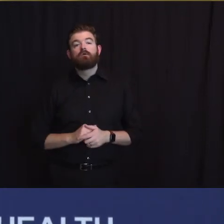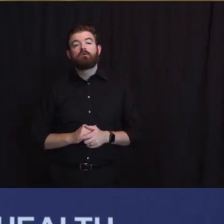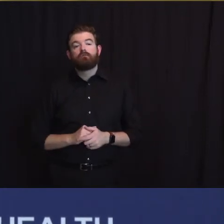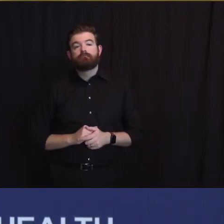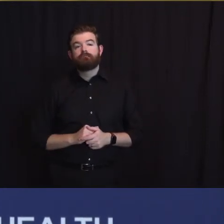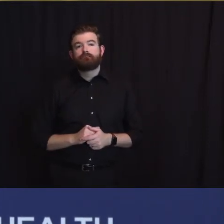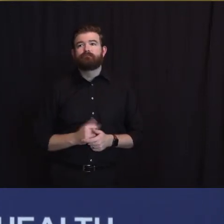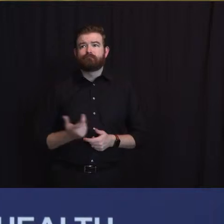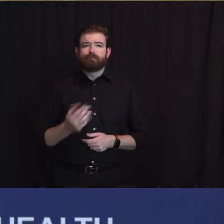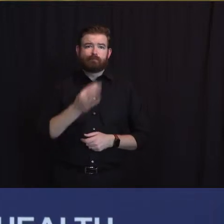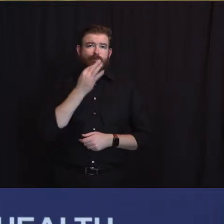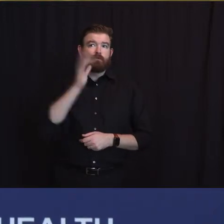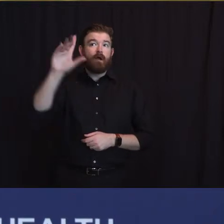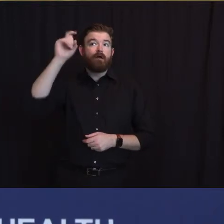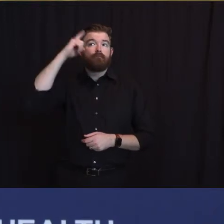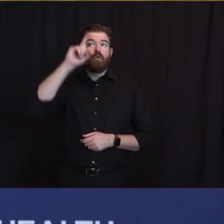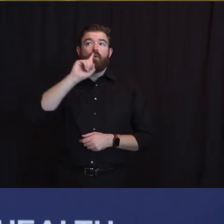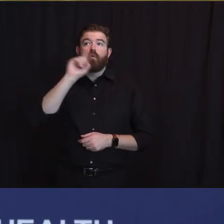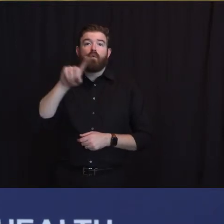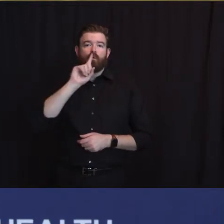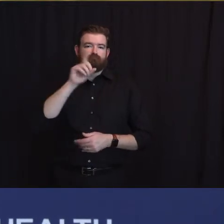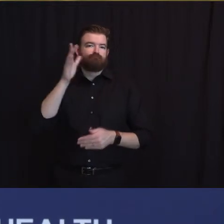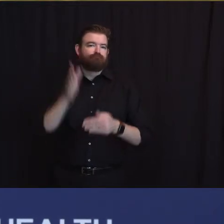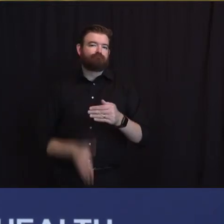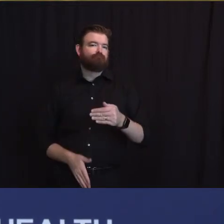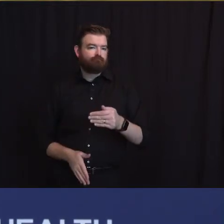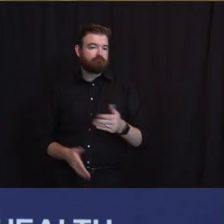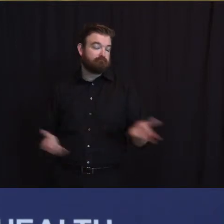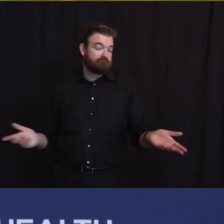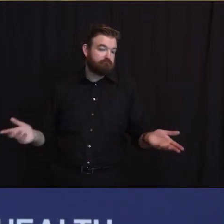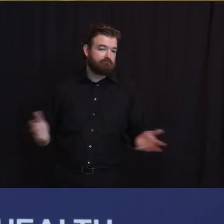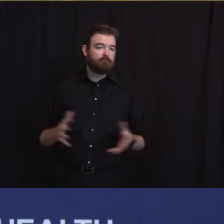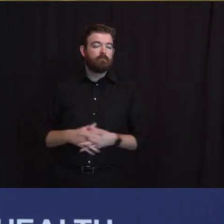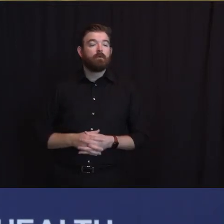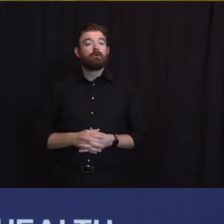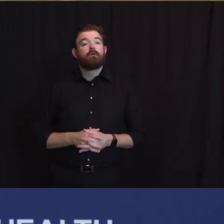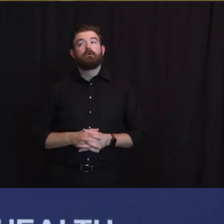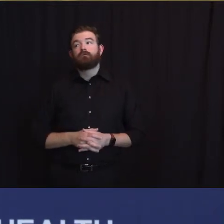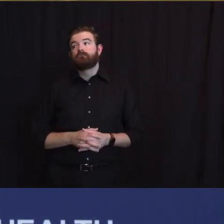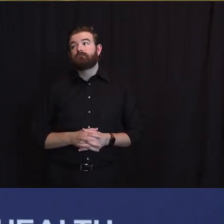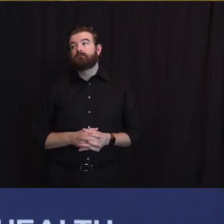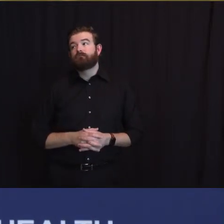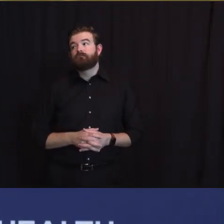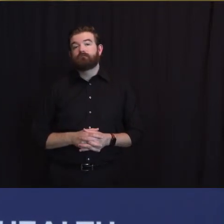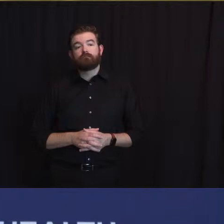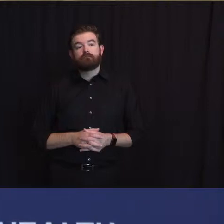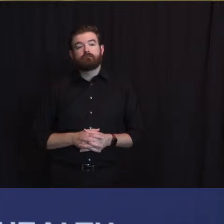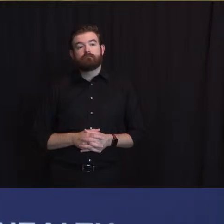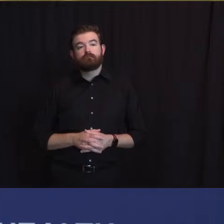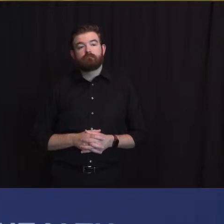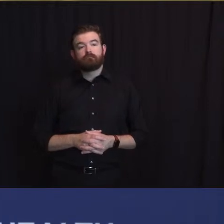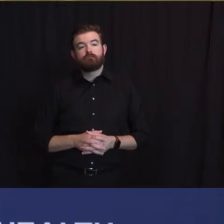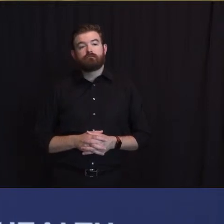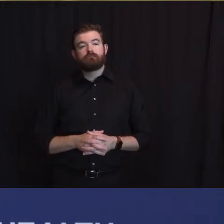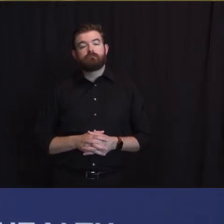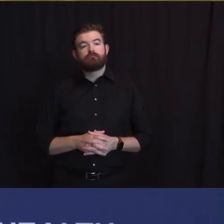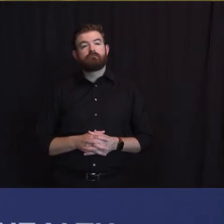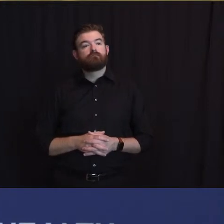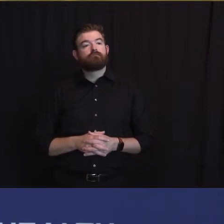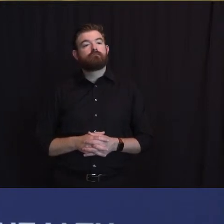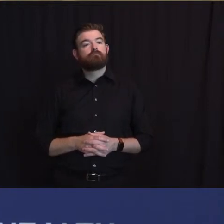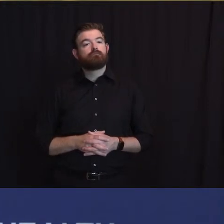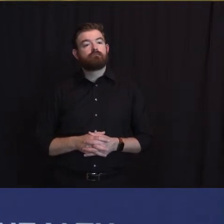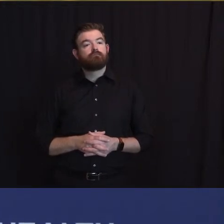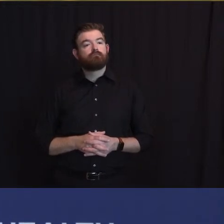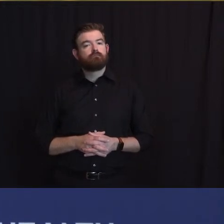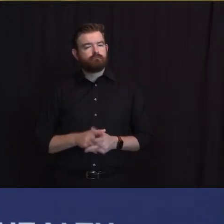else. I just want to confirm, we rarely, I don't know that this has happened even once before, but we rarely have different numbers up here than the